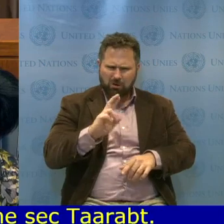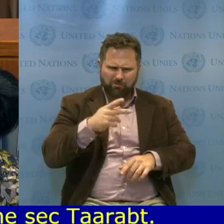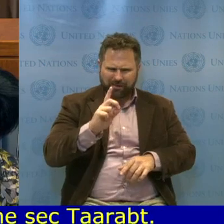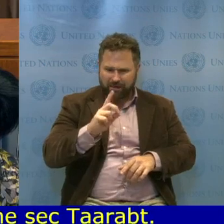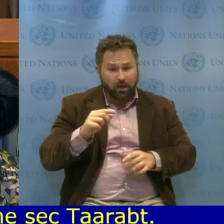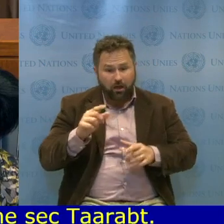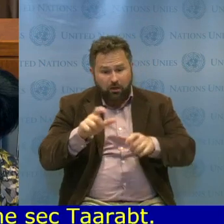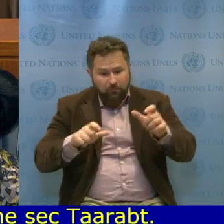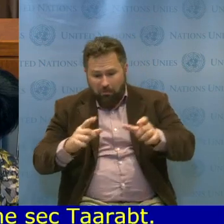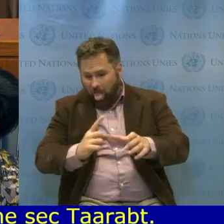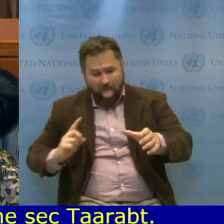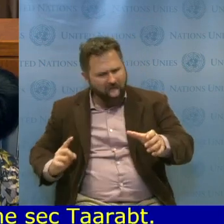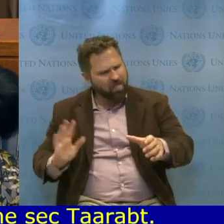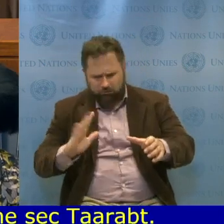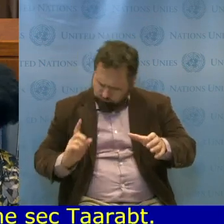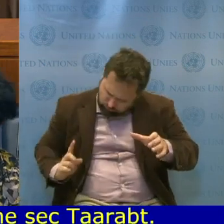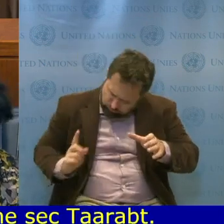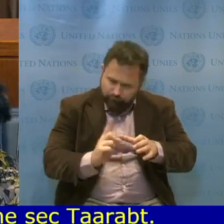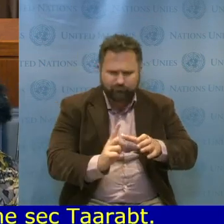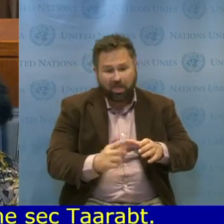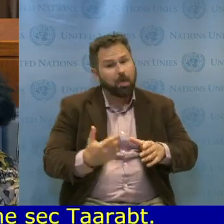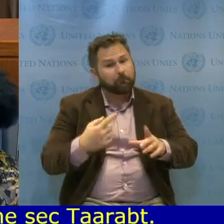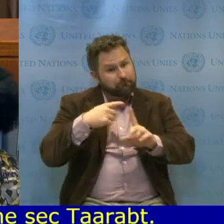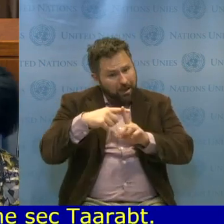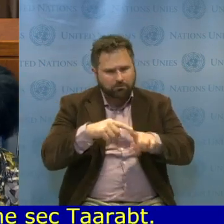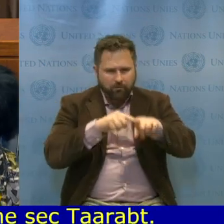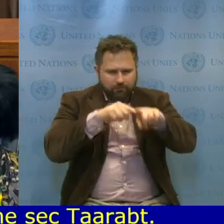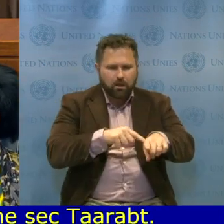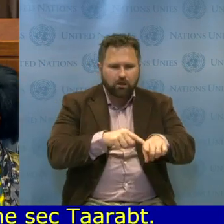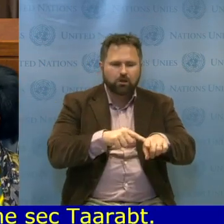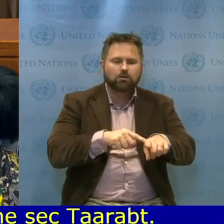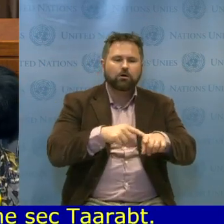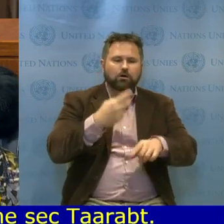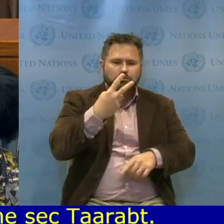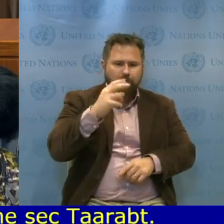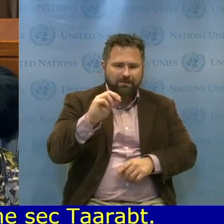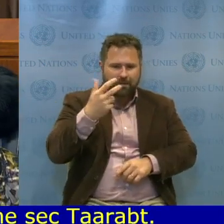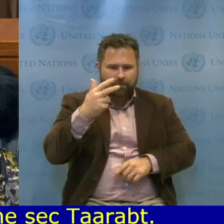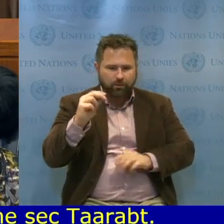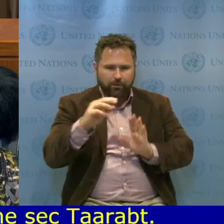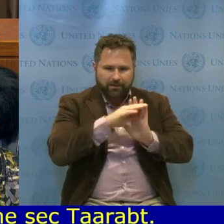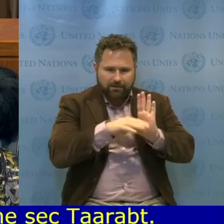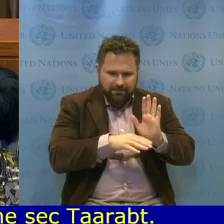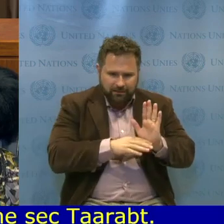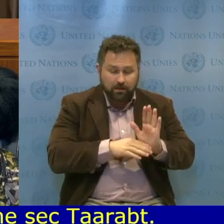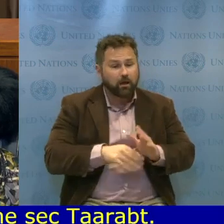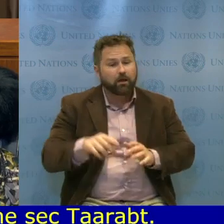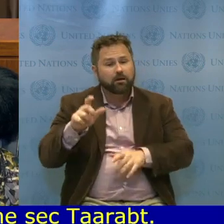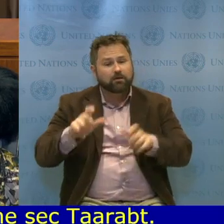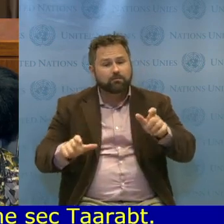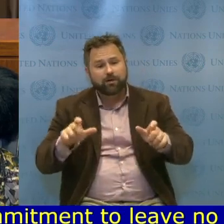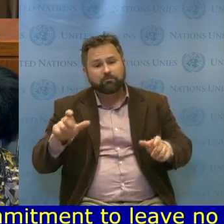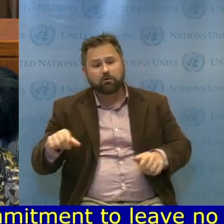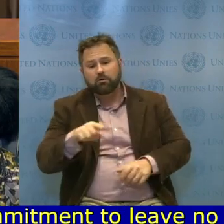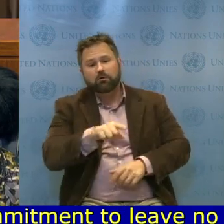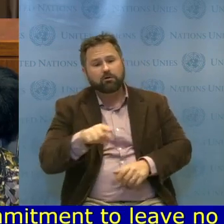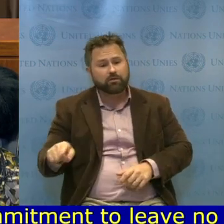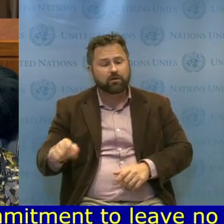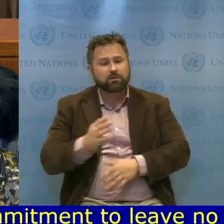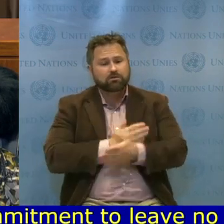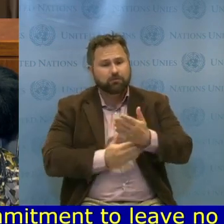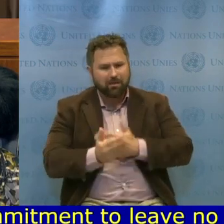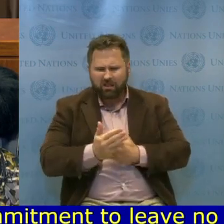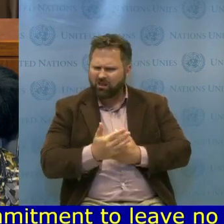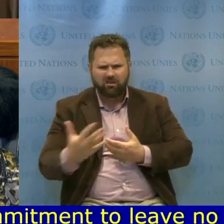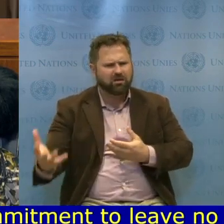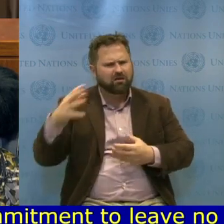2030 Agenda. And we see people with disabilities as a part and parcel of human diversity, and we recognize